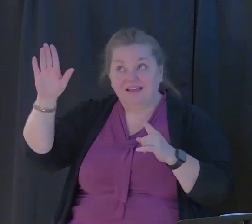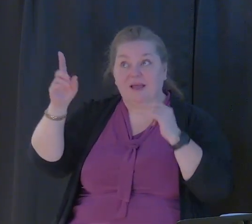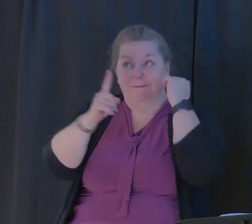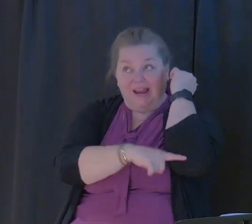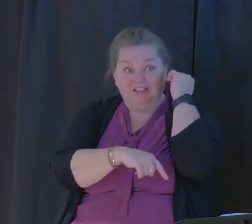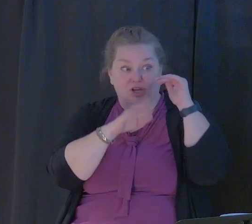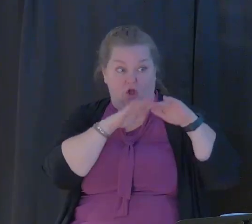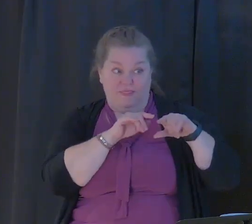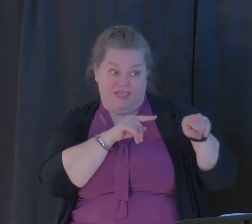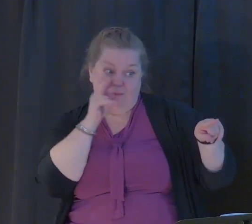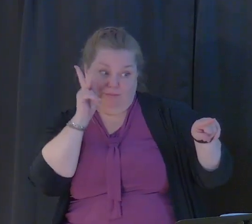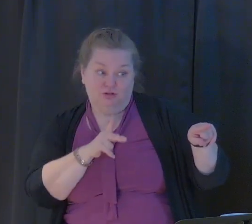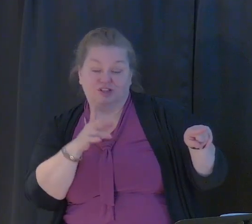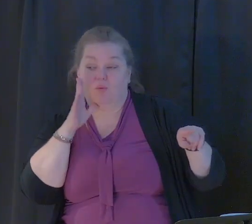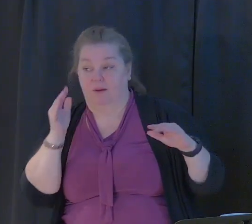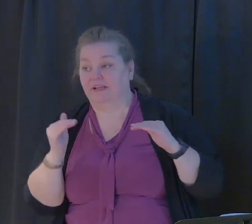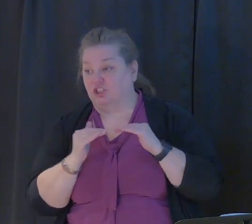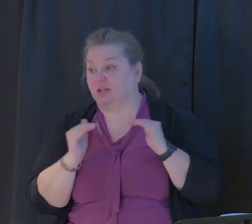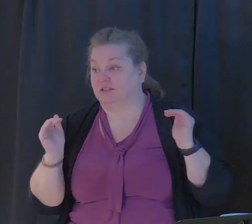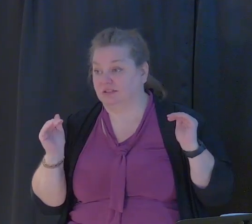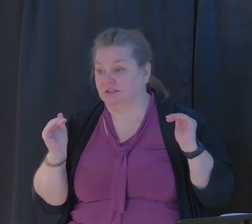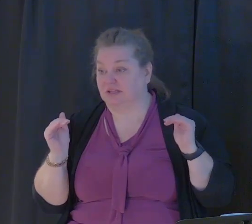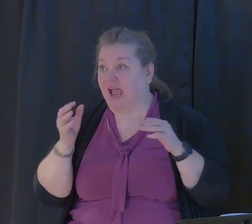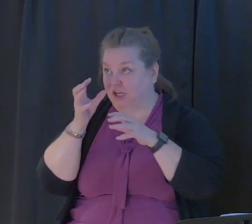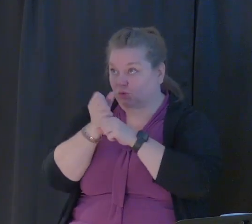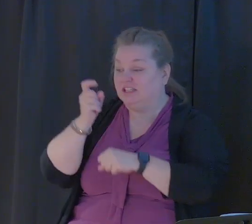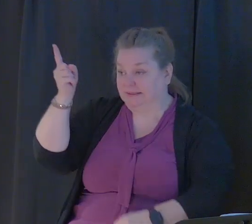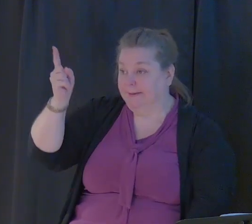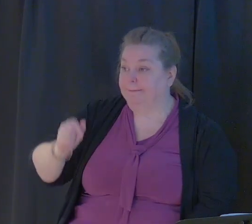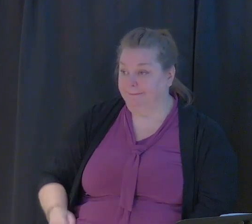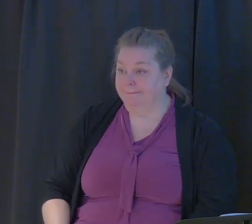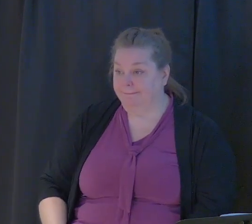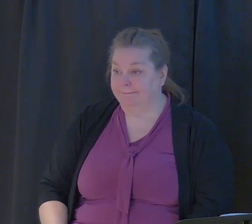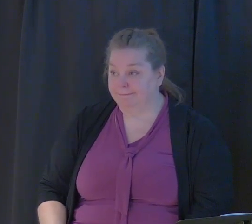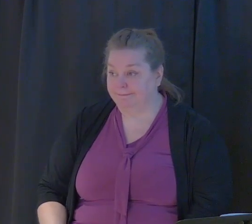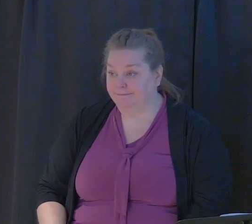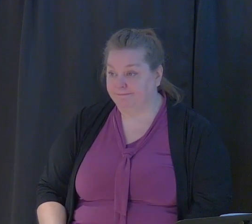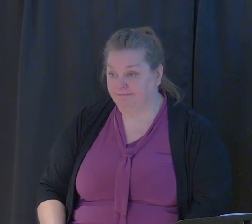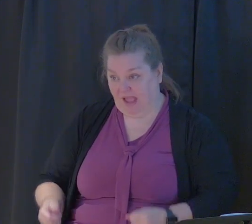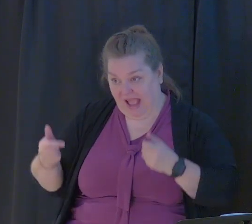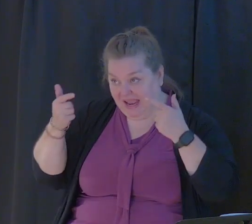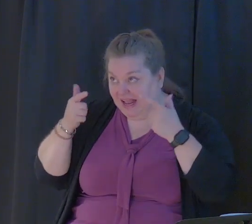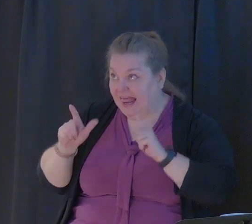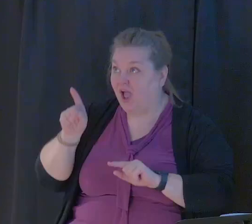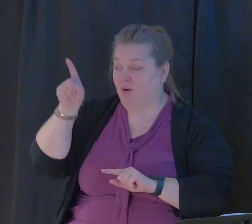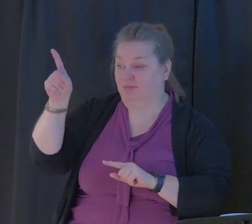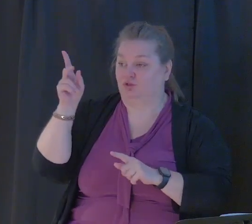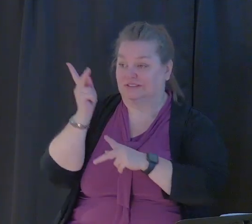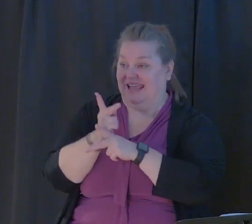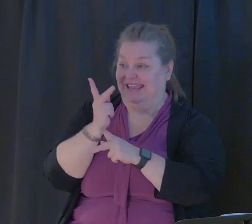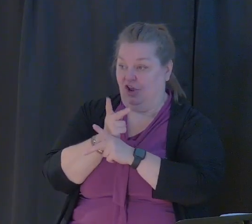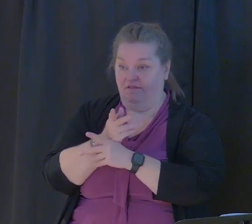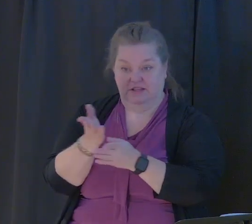good if we trust him and allow him to.